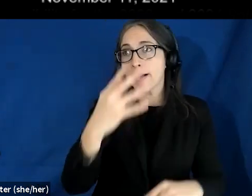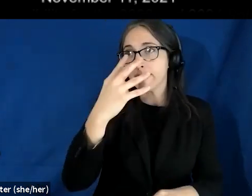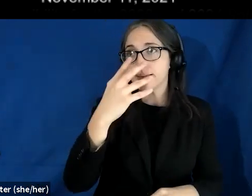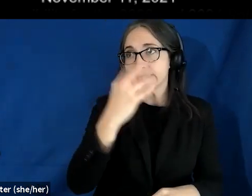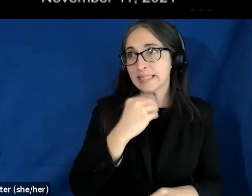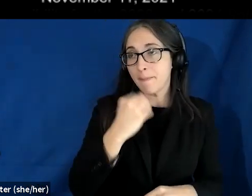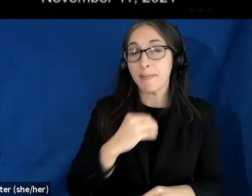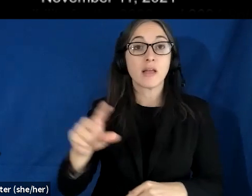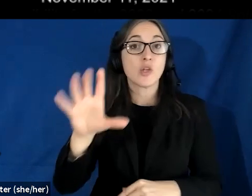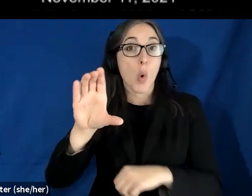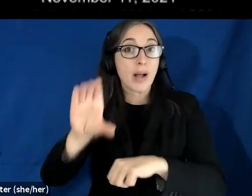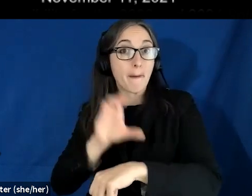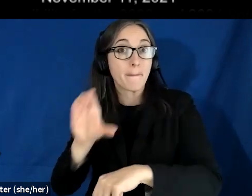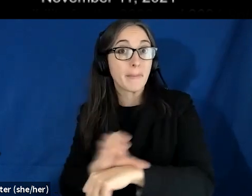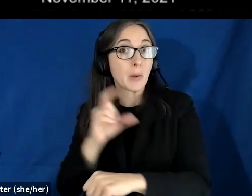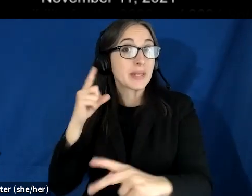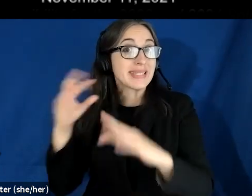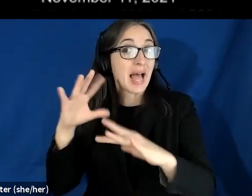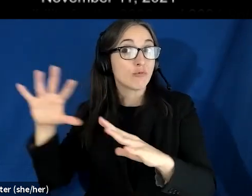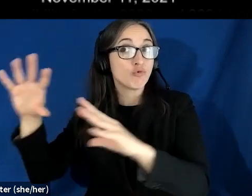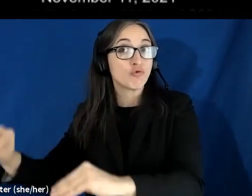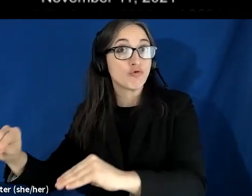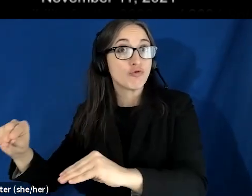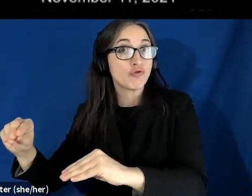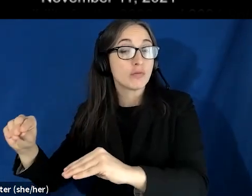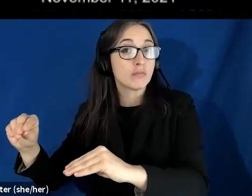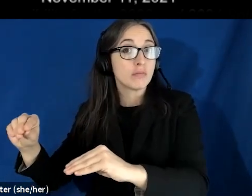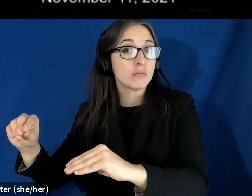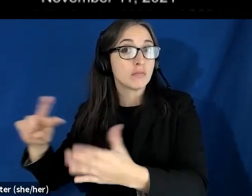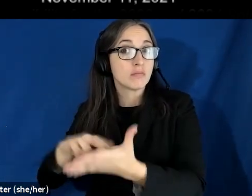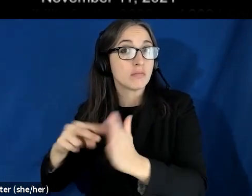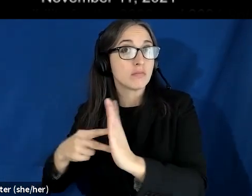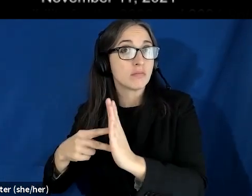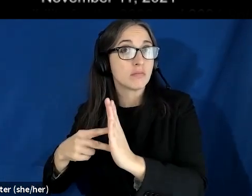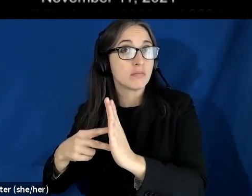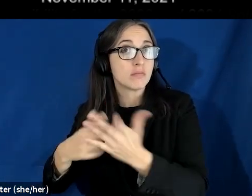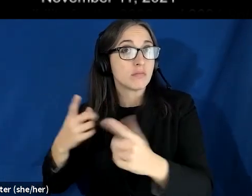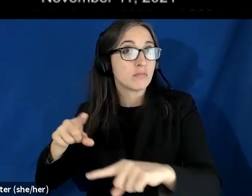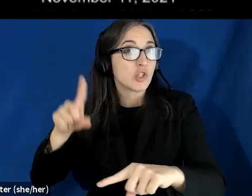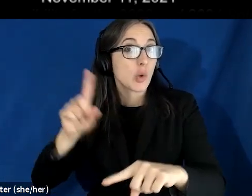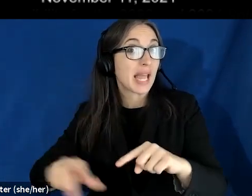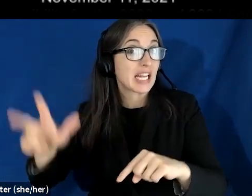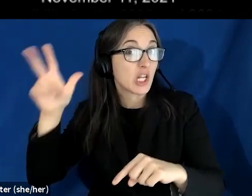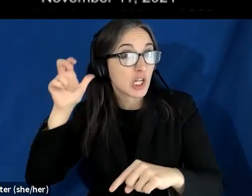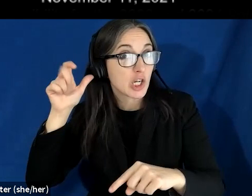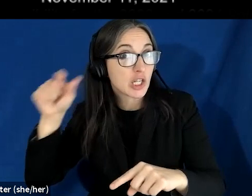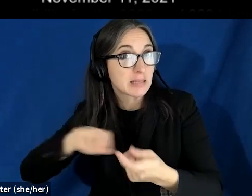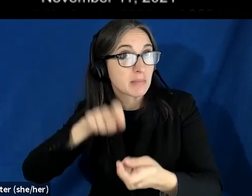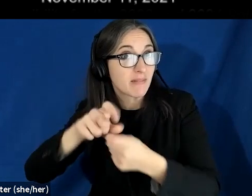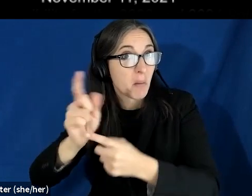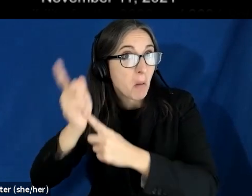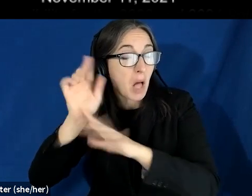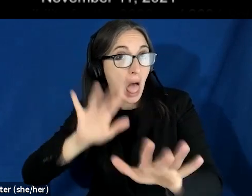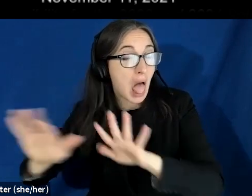computer, you rate yourself quite not able to hear at that particular instance. So it's